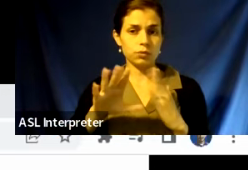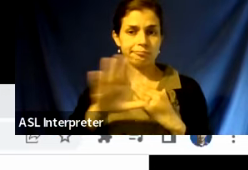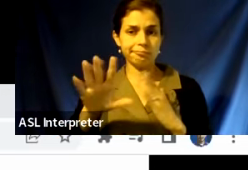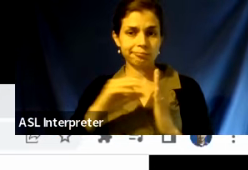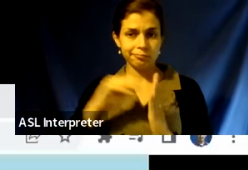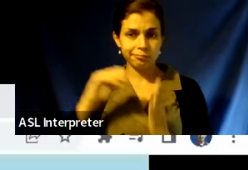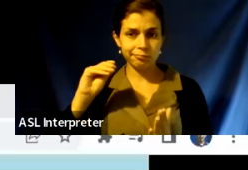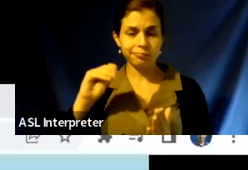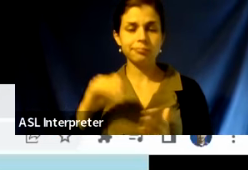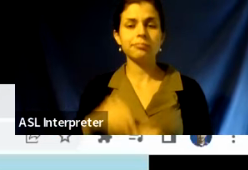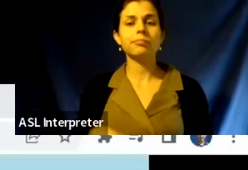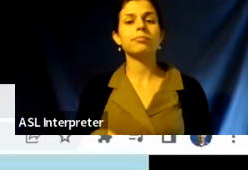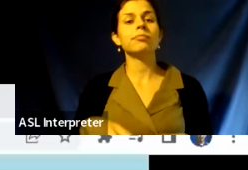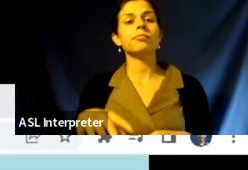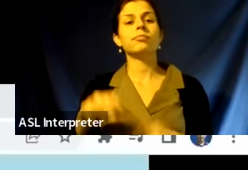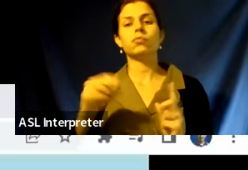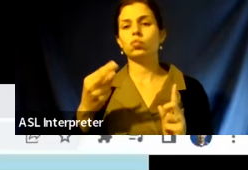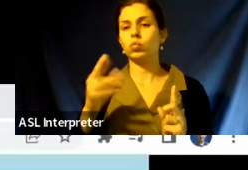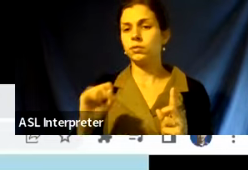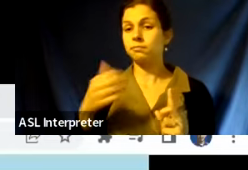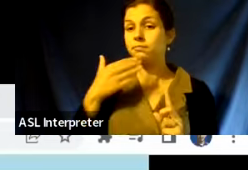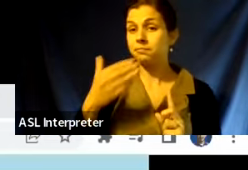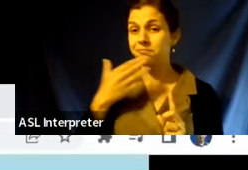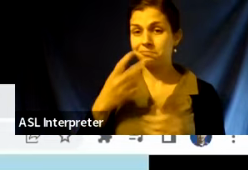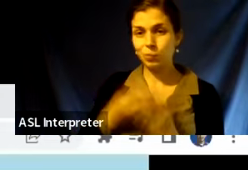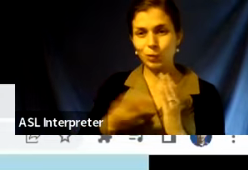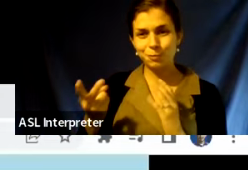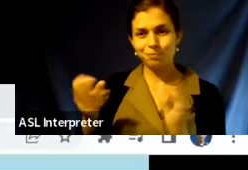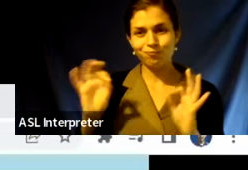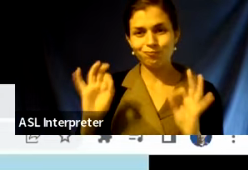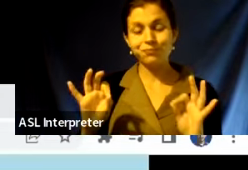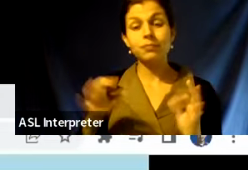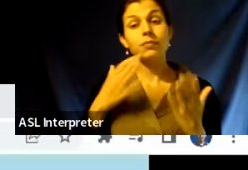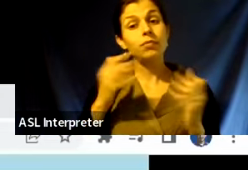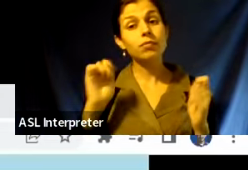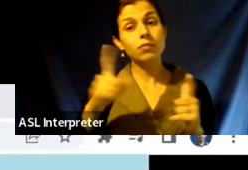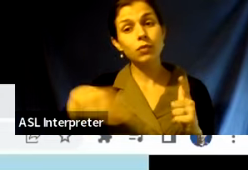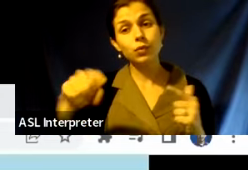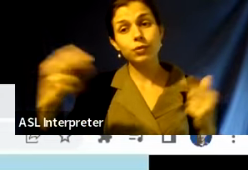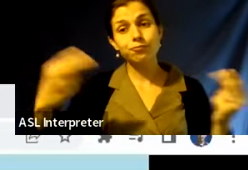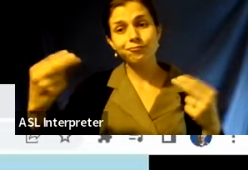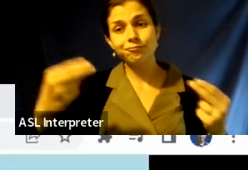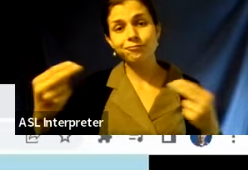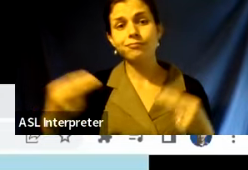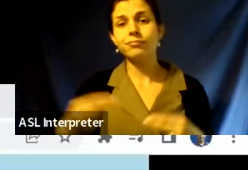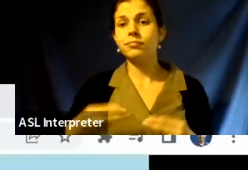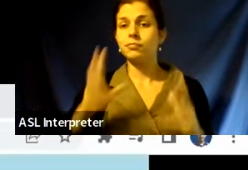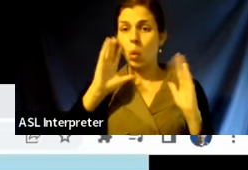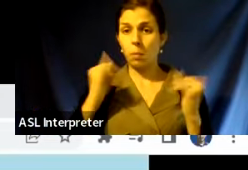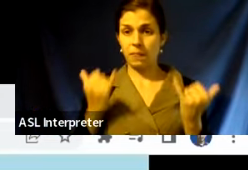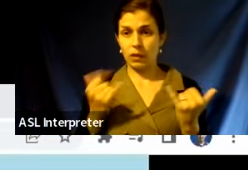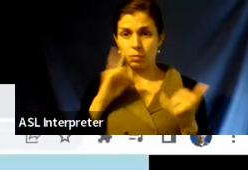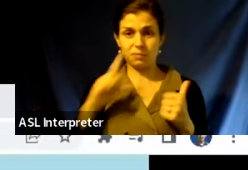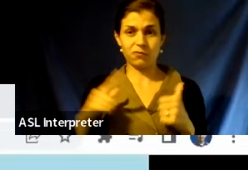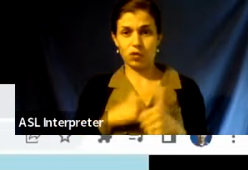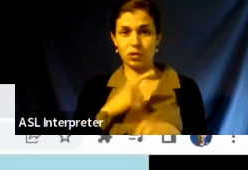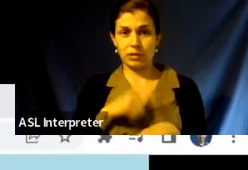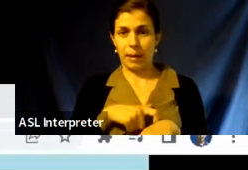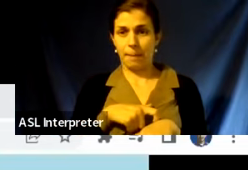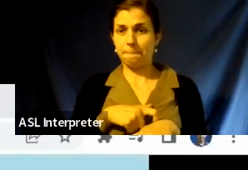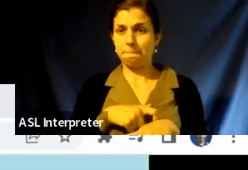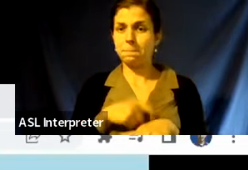Great, thank you both. So thank you all for being here. This is the first of what we hope will become a series of tech talks that